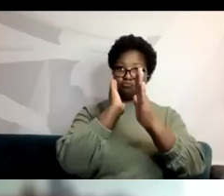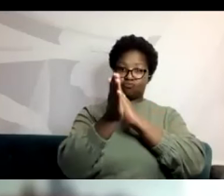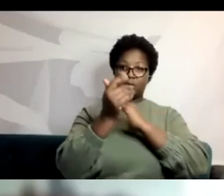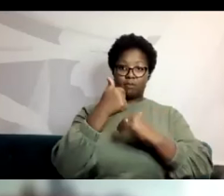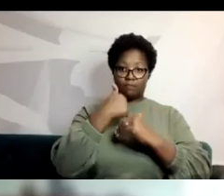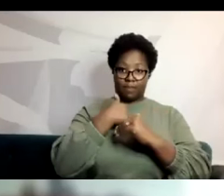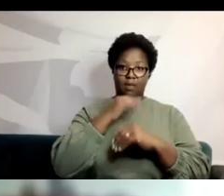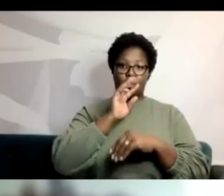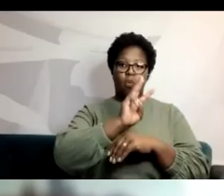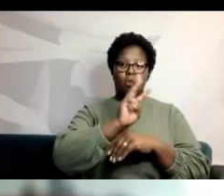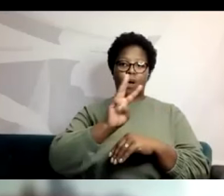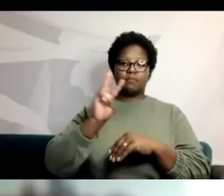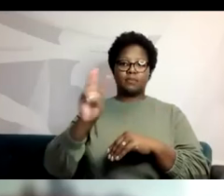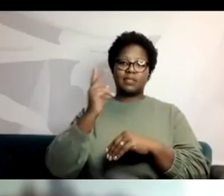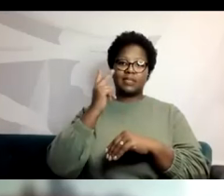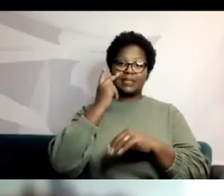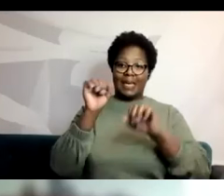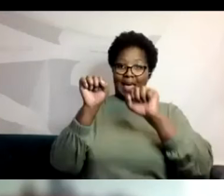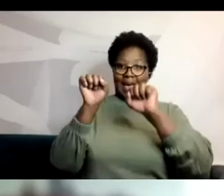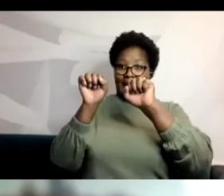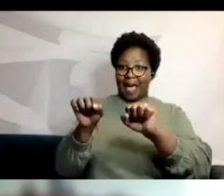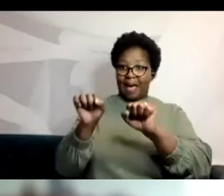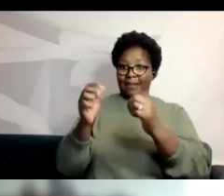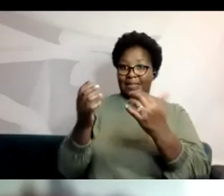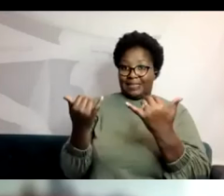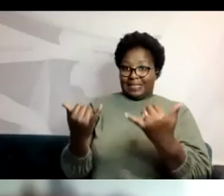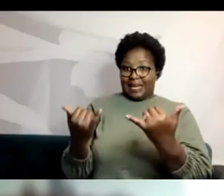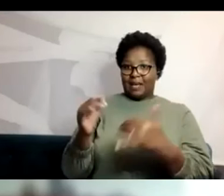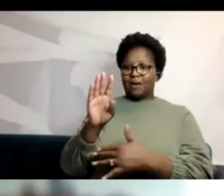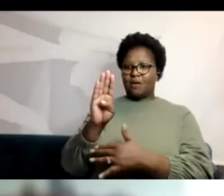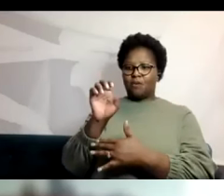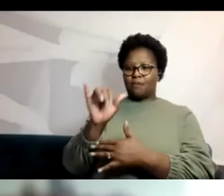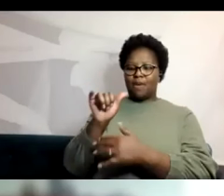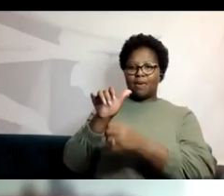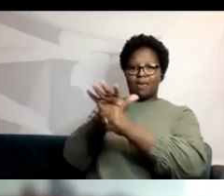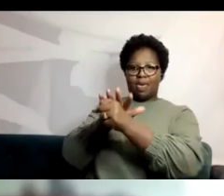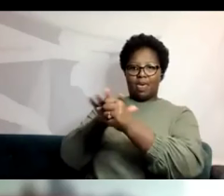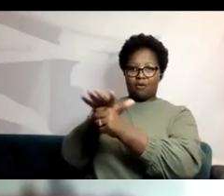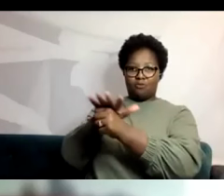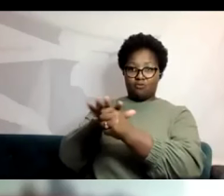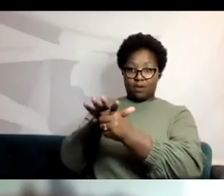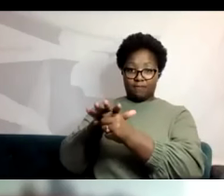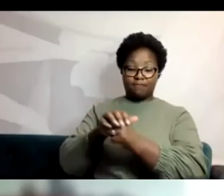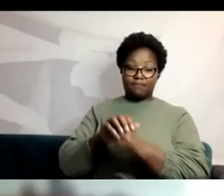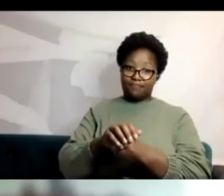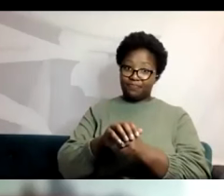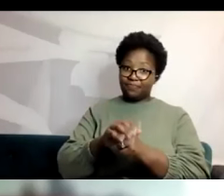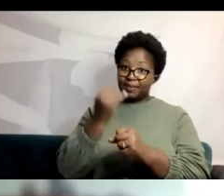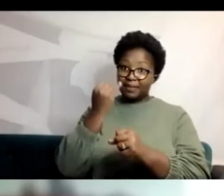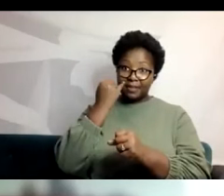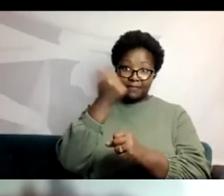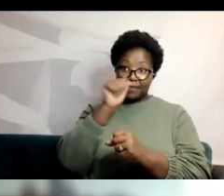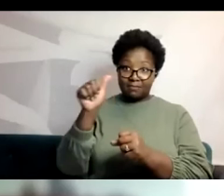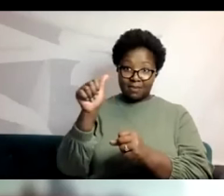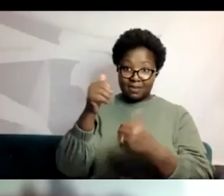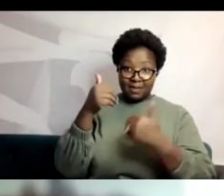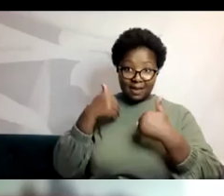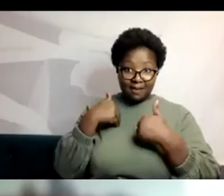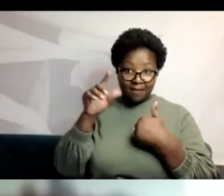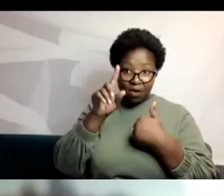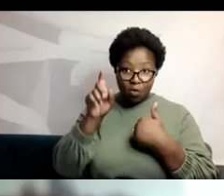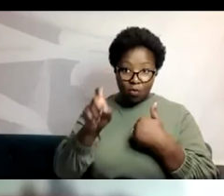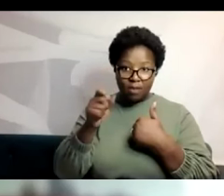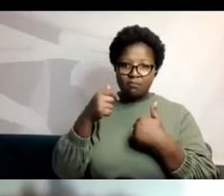at Ability Now Bay Area. And if anybody has any questions, we're available to